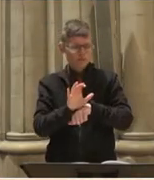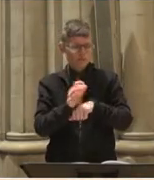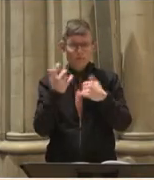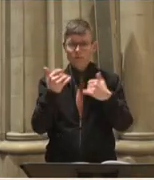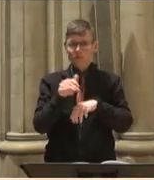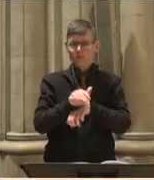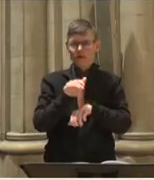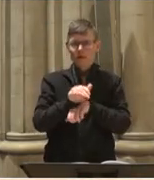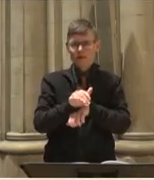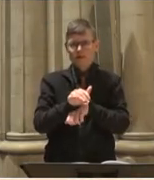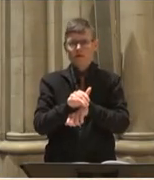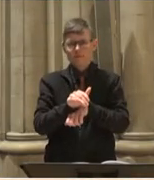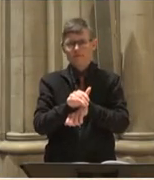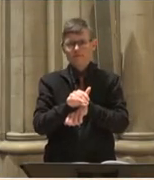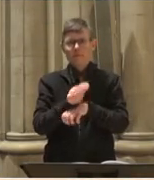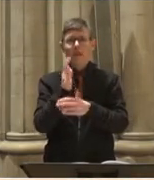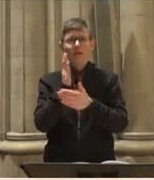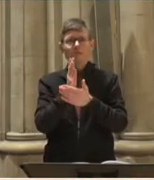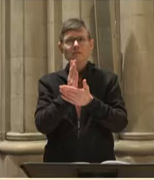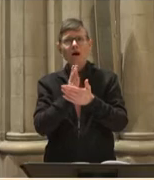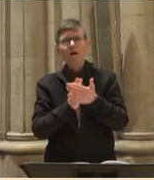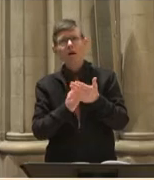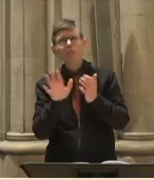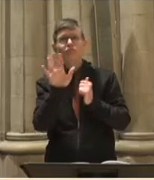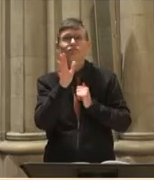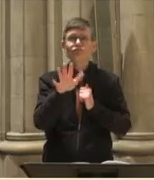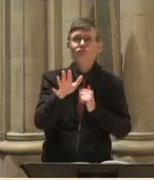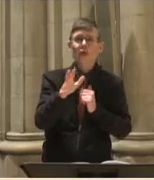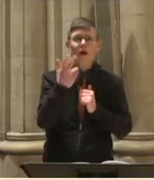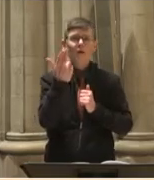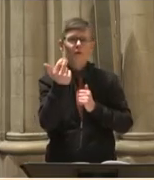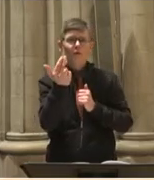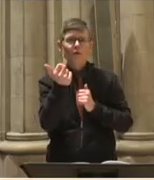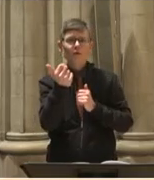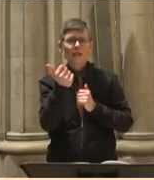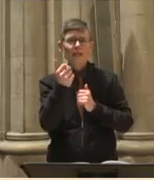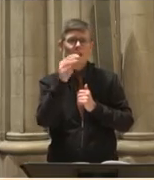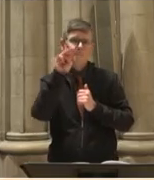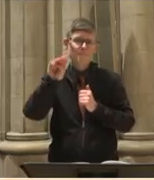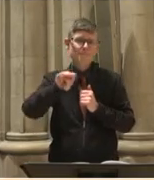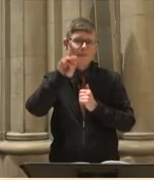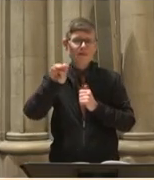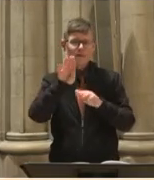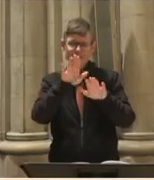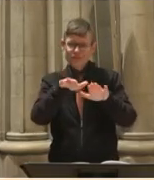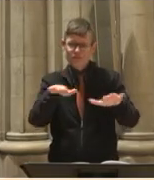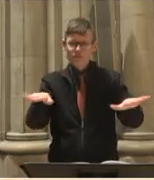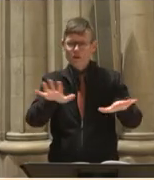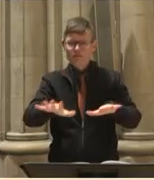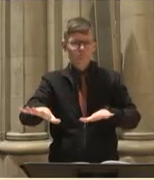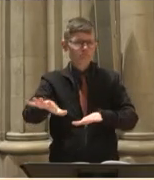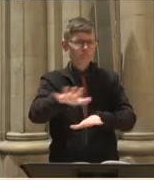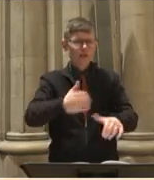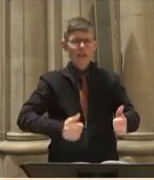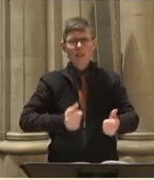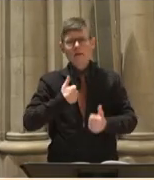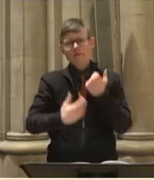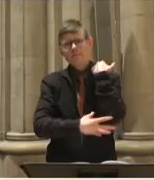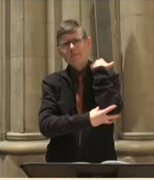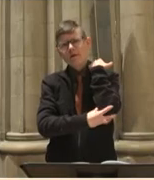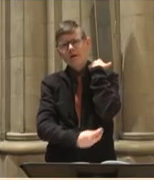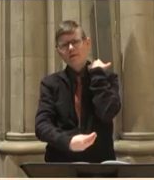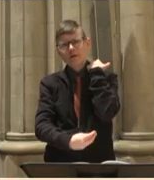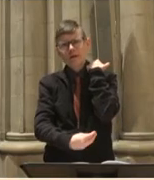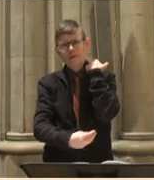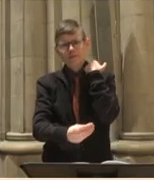night, some 13 million children are living in poverty. When asked